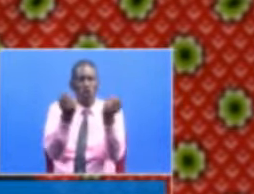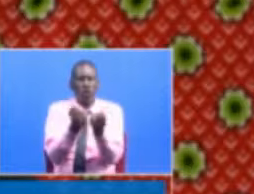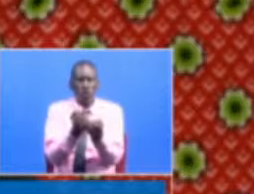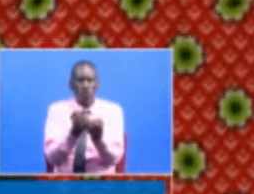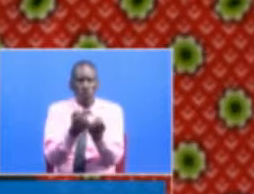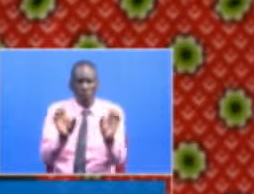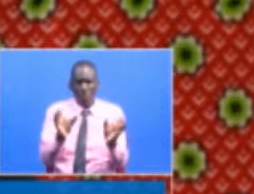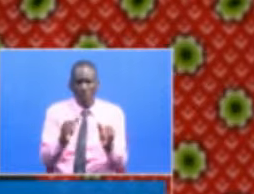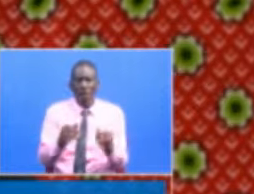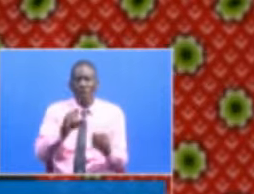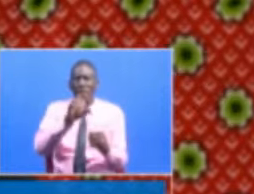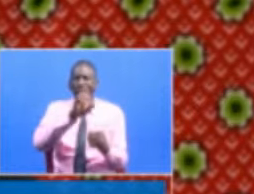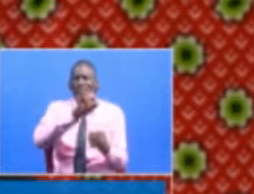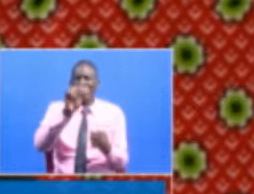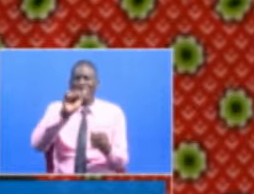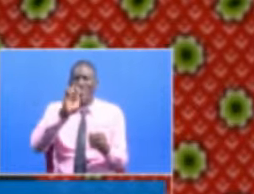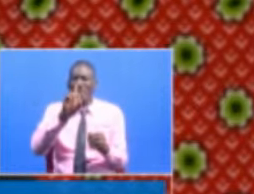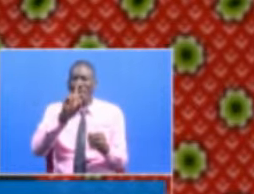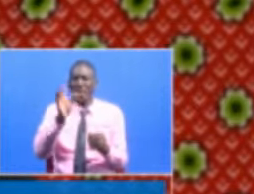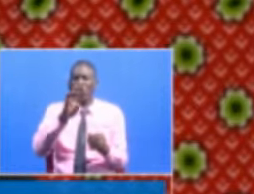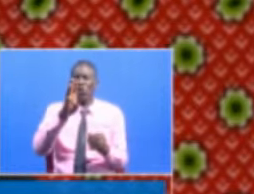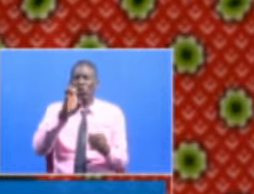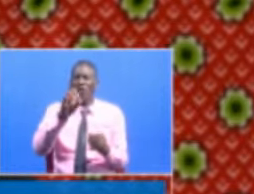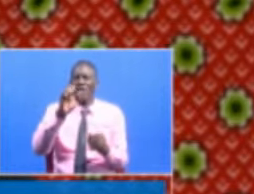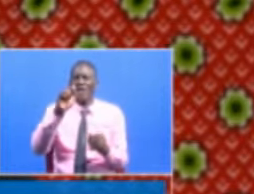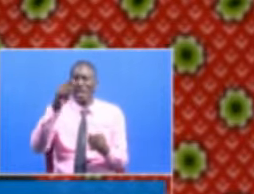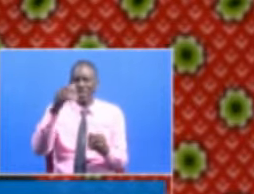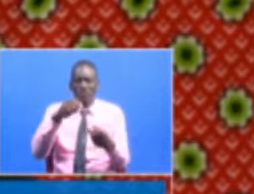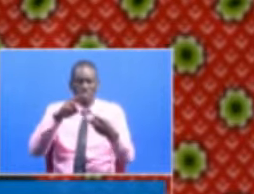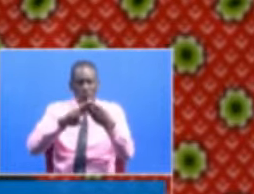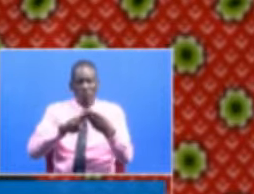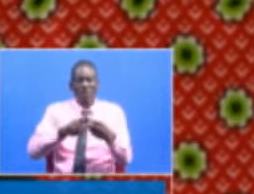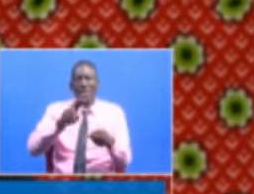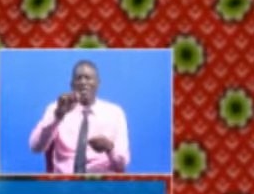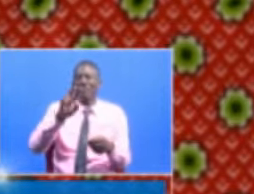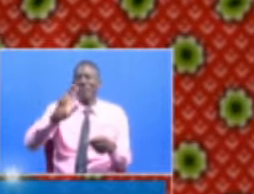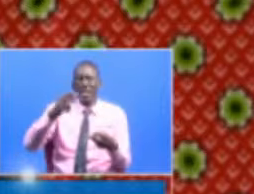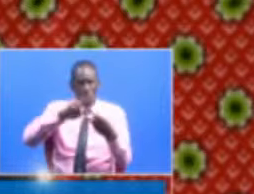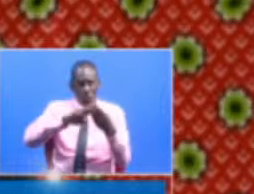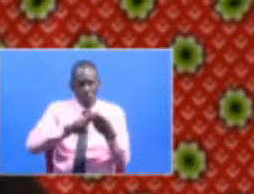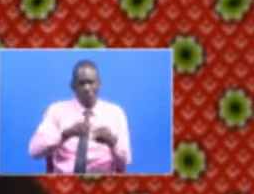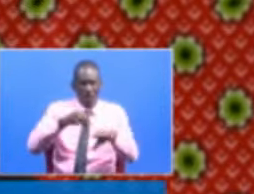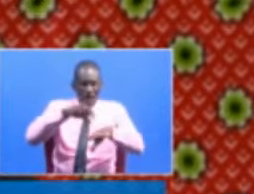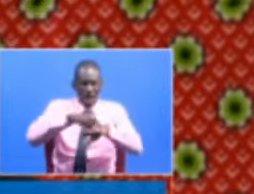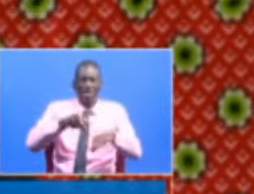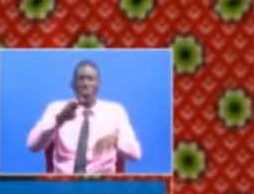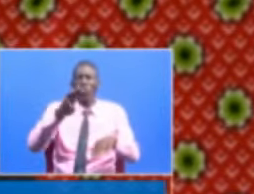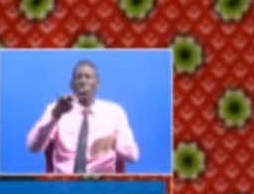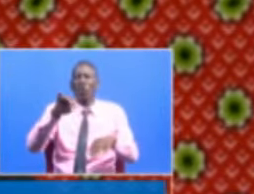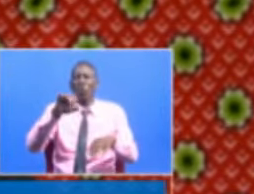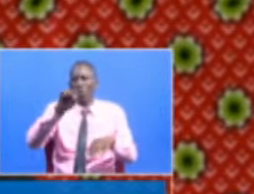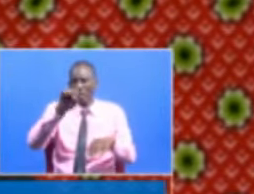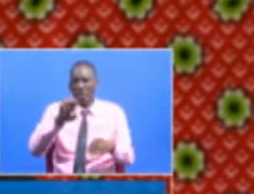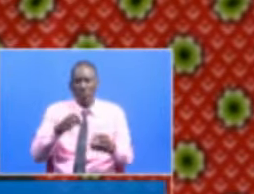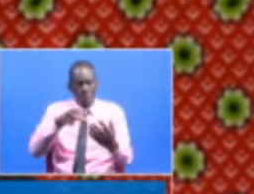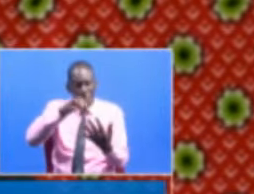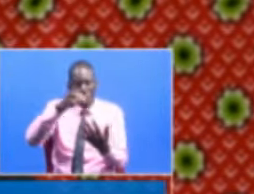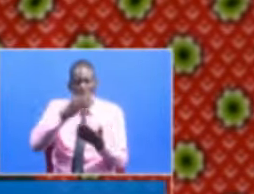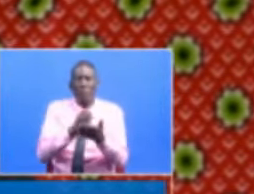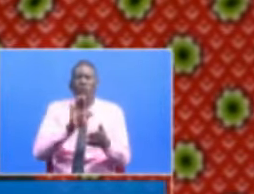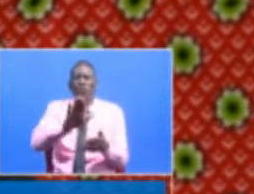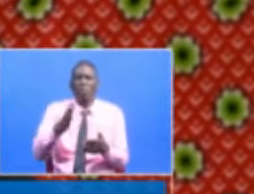Wandati, Z-E-Y-N Wandati, at NTV Kenya. The hashtag to use is Earthwise, and we will sample some of your feedback.